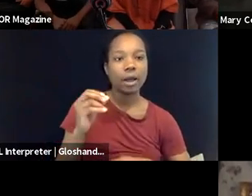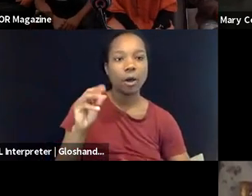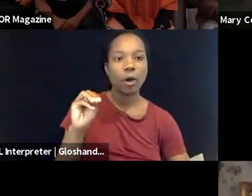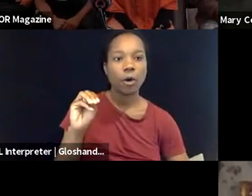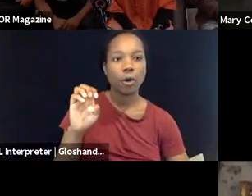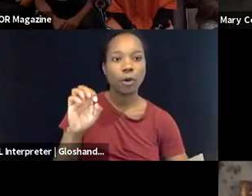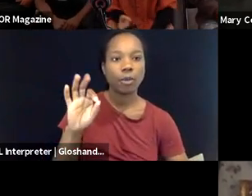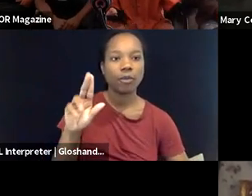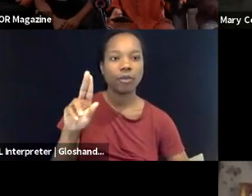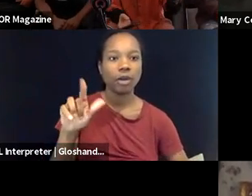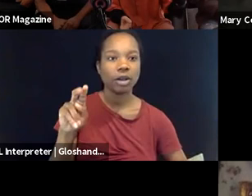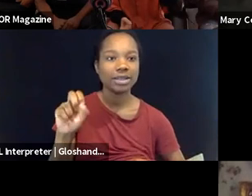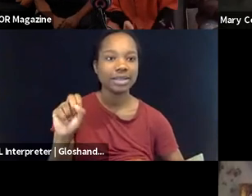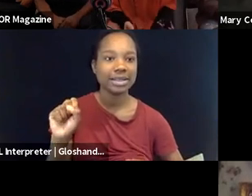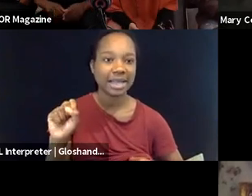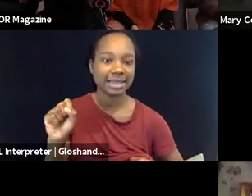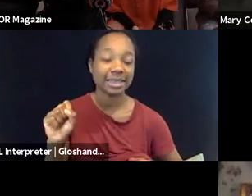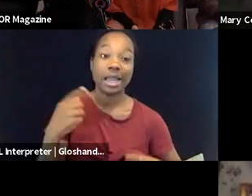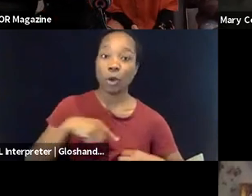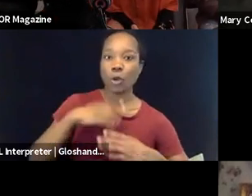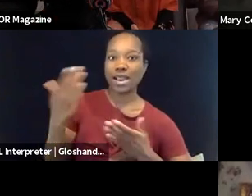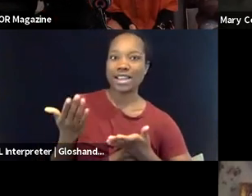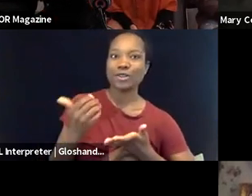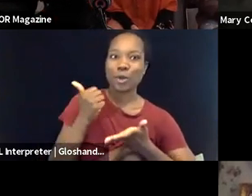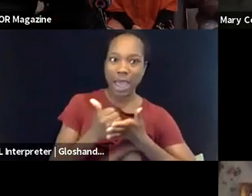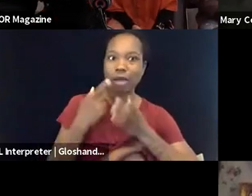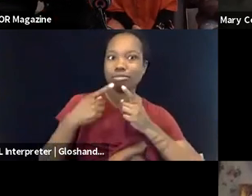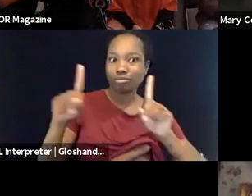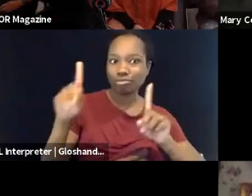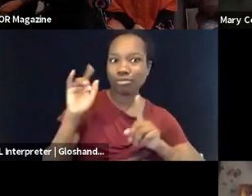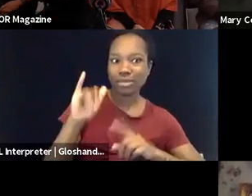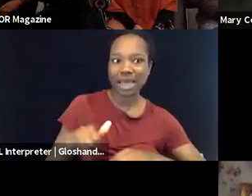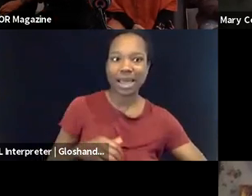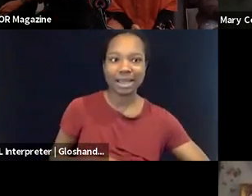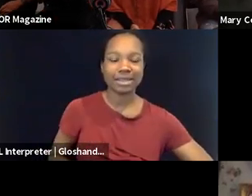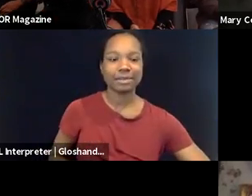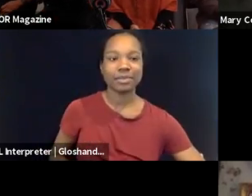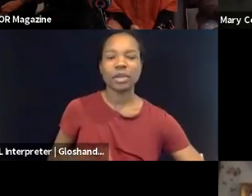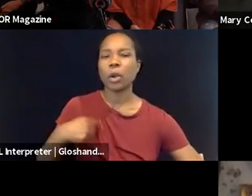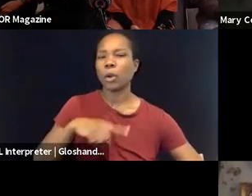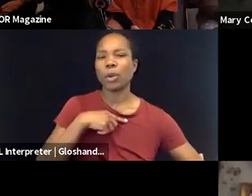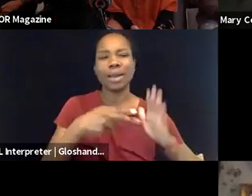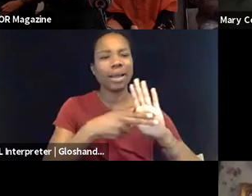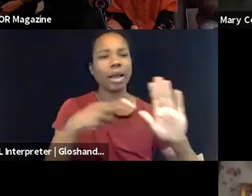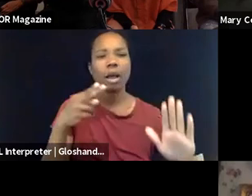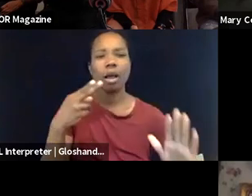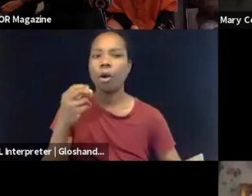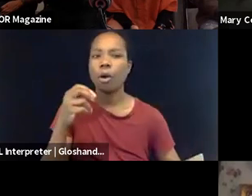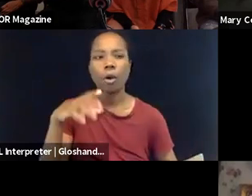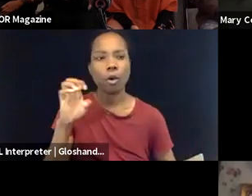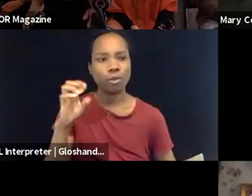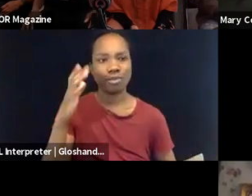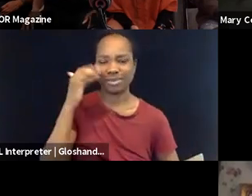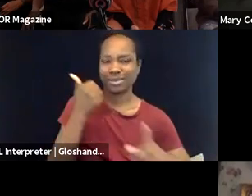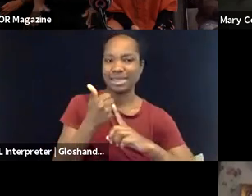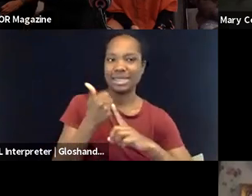And we also are here to help people do that vision too. And I wouldn't exactly call it hope, because hope on the real is a desperate